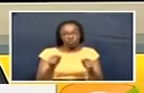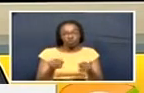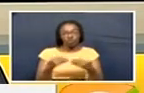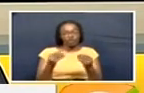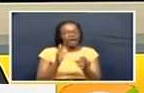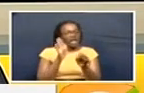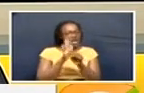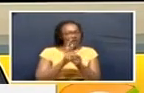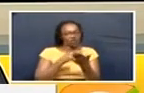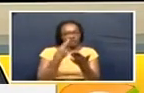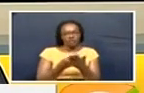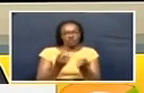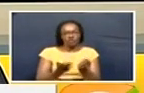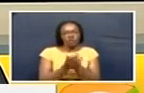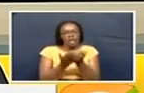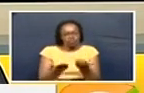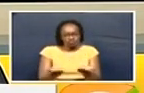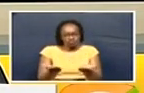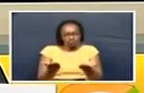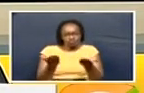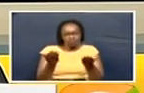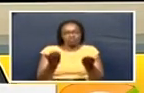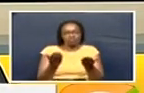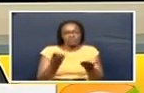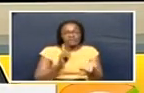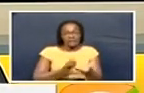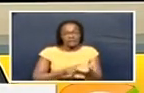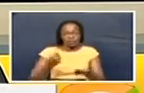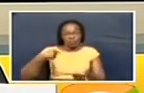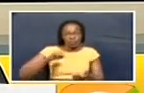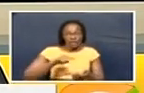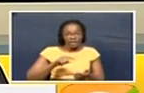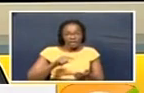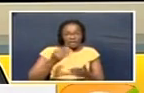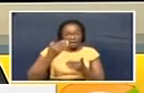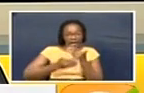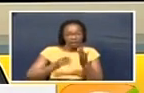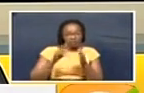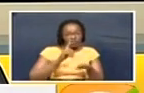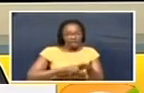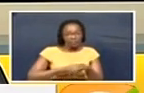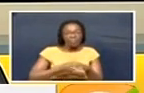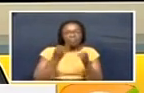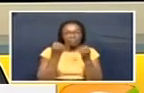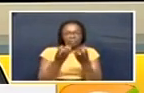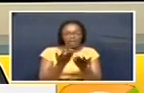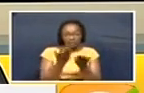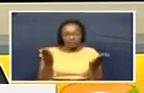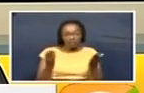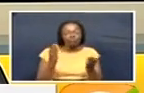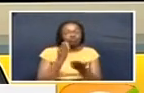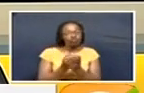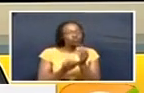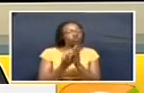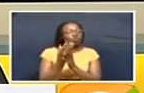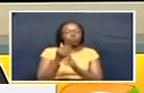resources to bring them up to speed. Mm-hmm. And I would tell you that by the time I was, we are now at the end of our term, a lot of them have really, really grown.